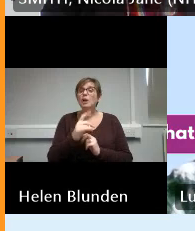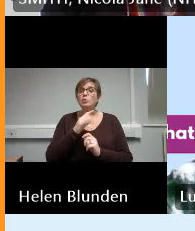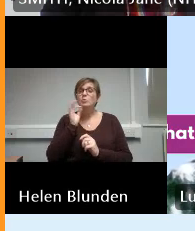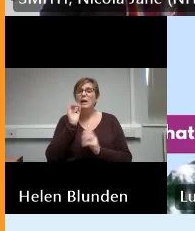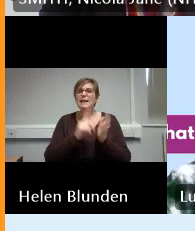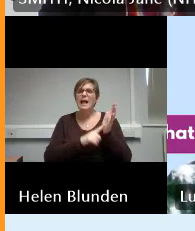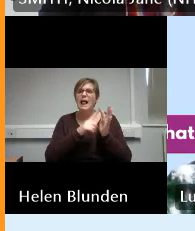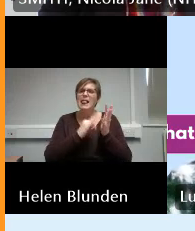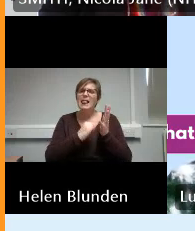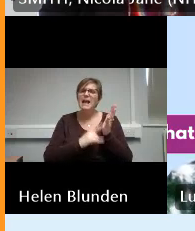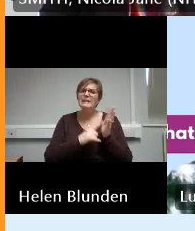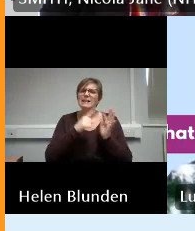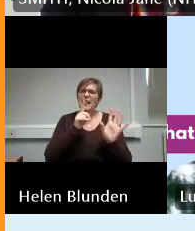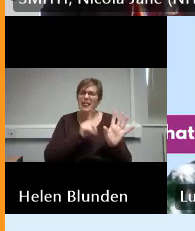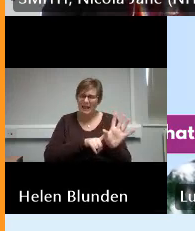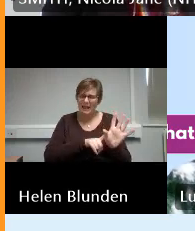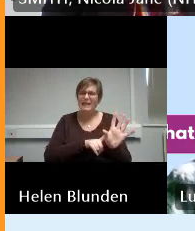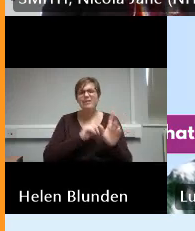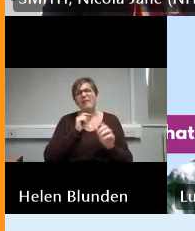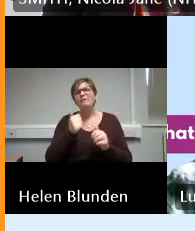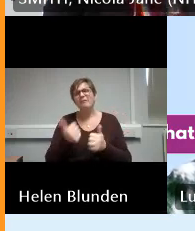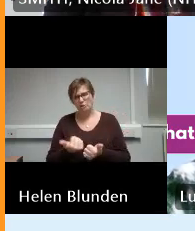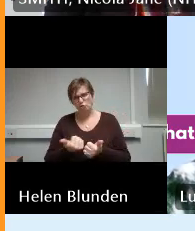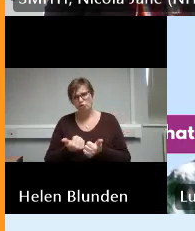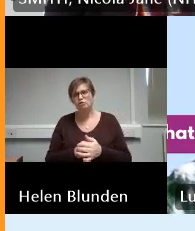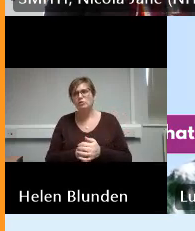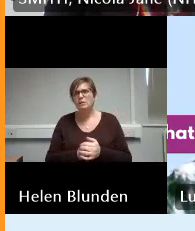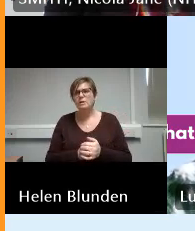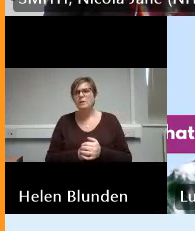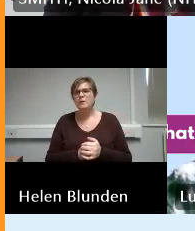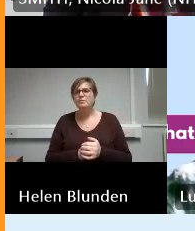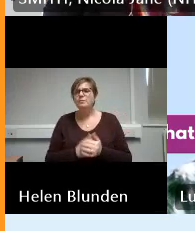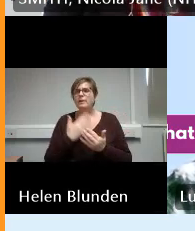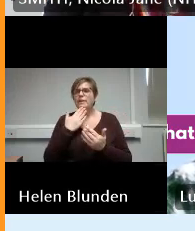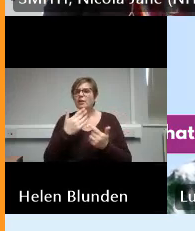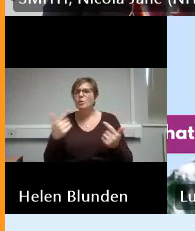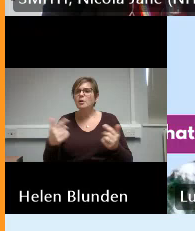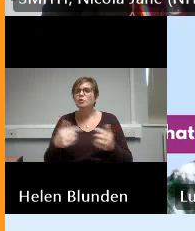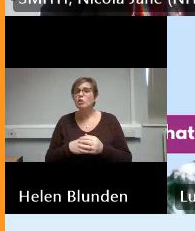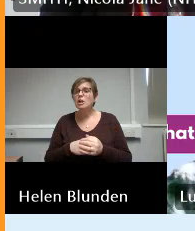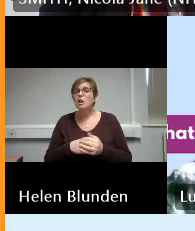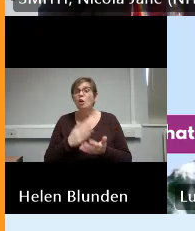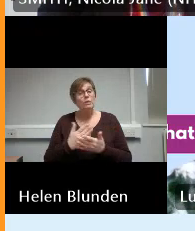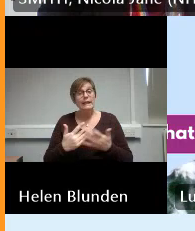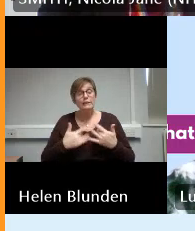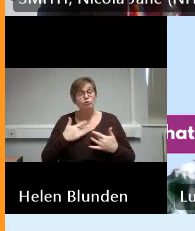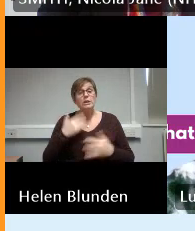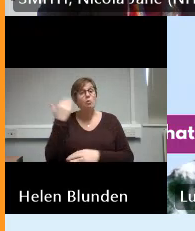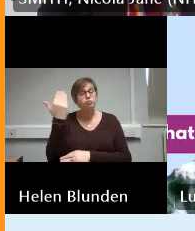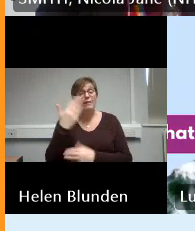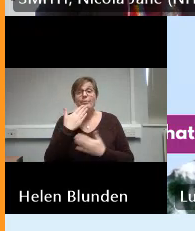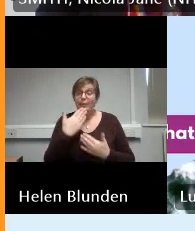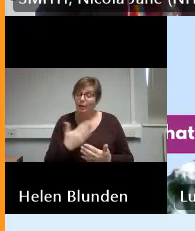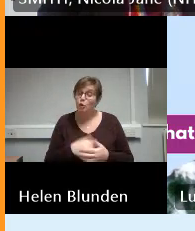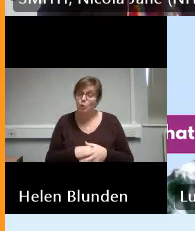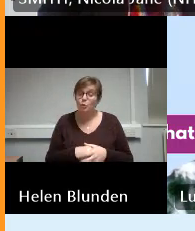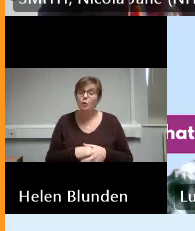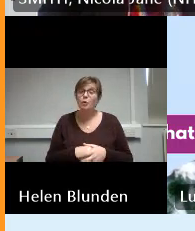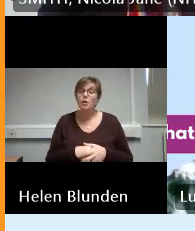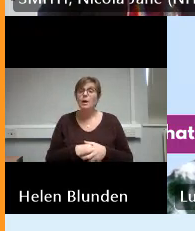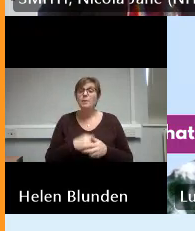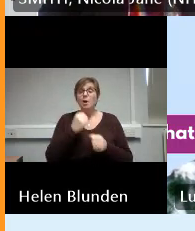Leslie in and then we'll wrap it up. Thanks very much. Really, really interesting presentation. Thank you. Now